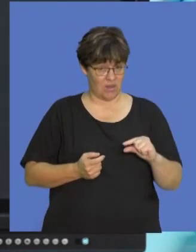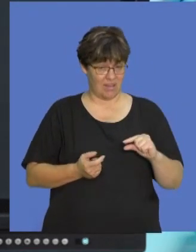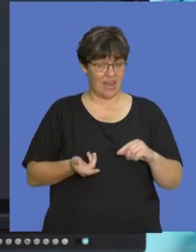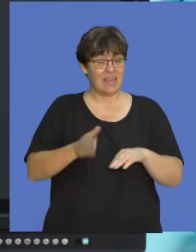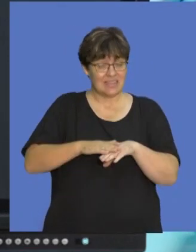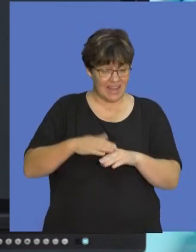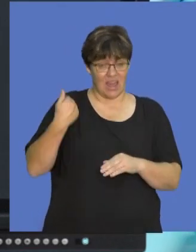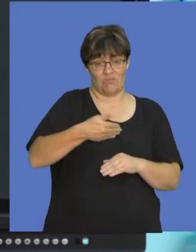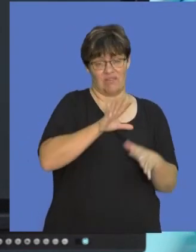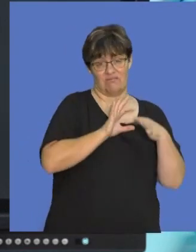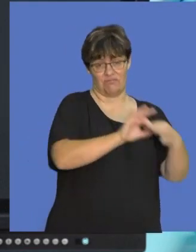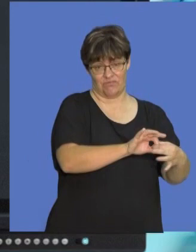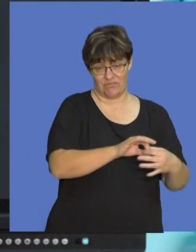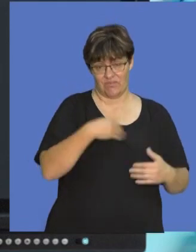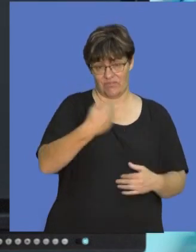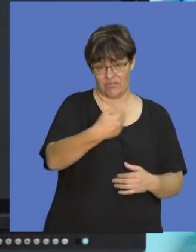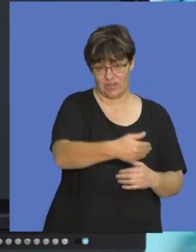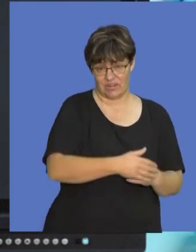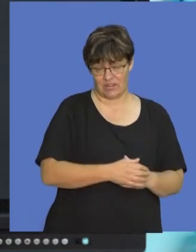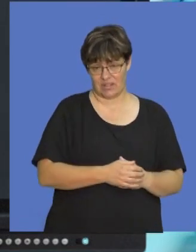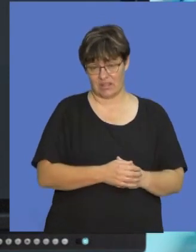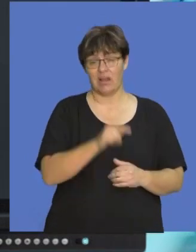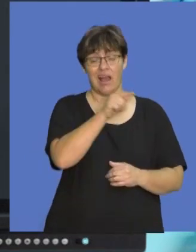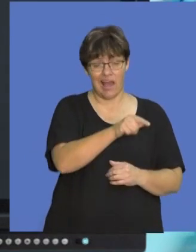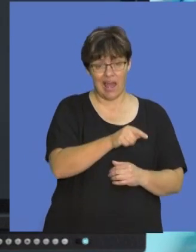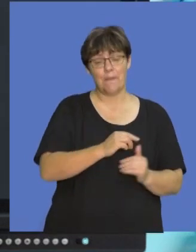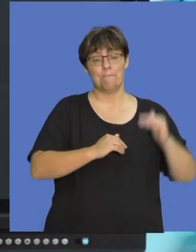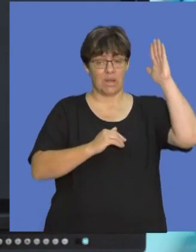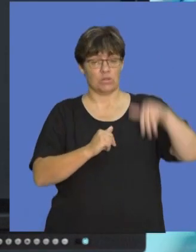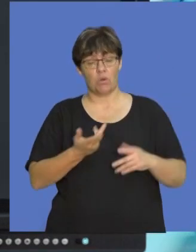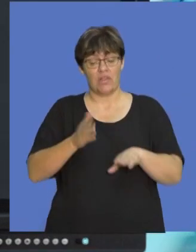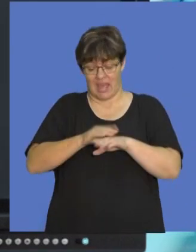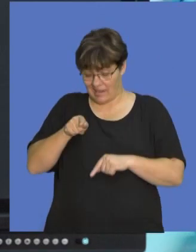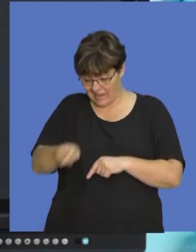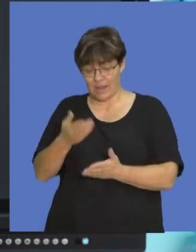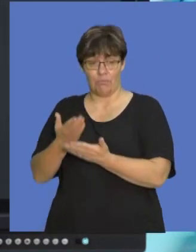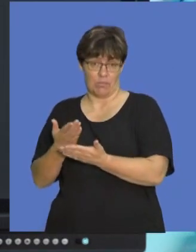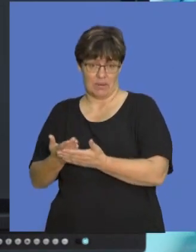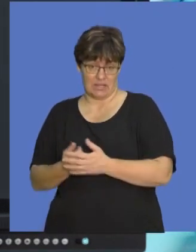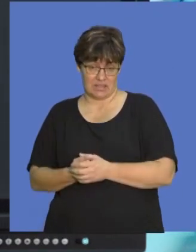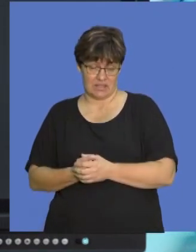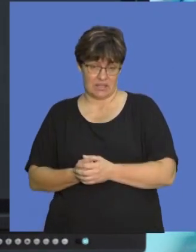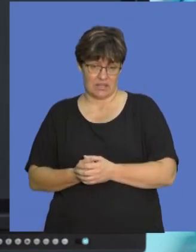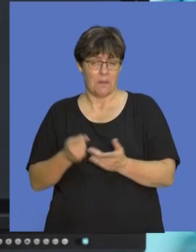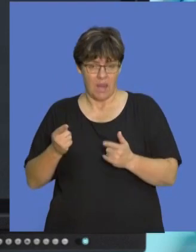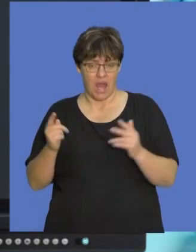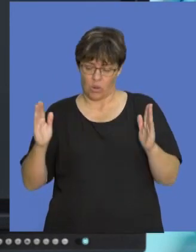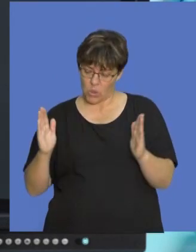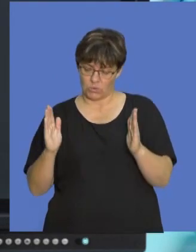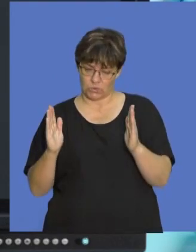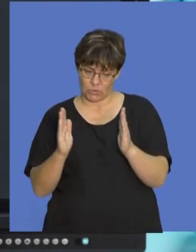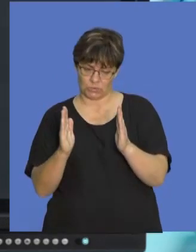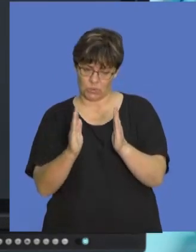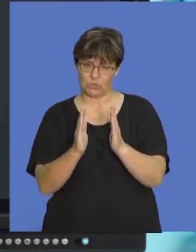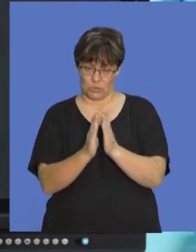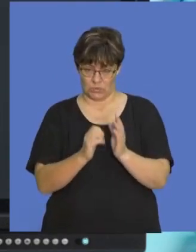or smaller than the relative frequency, but, the relative frequency could be bigger or smaller than the probability, but they'll get